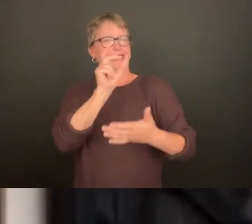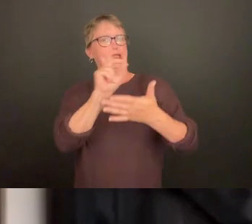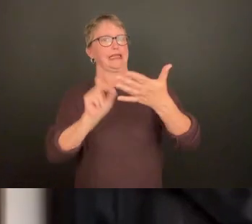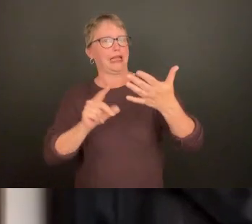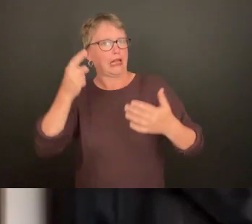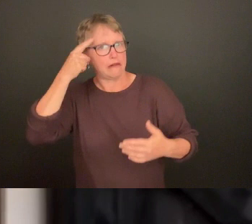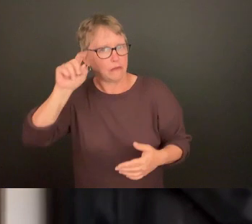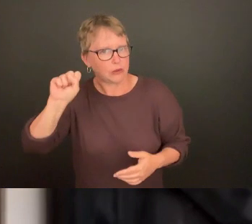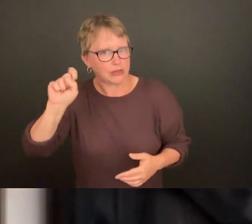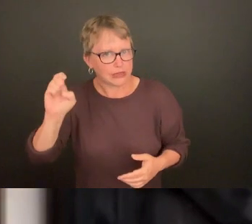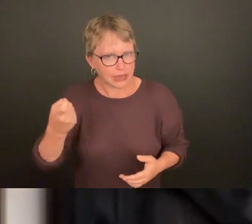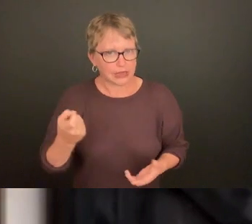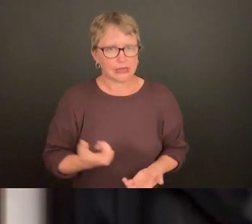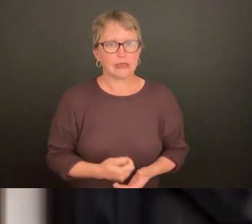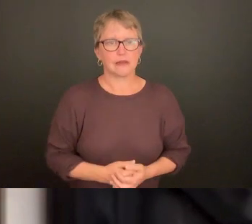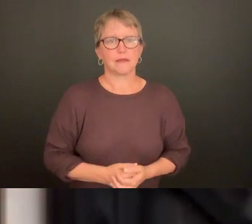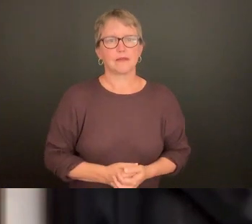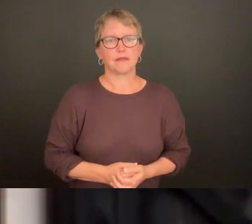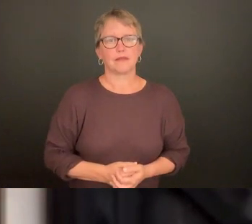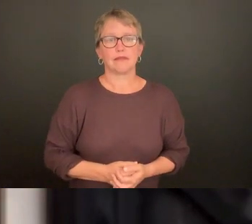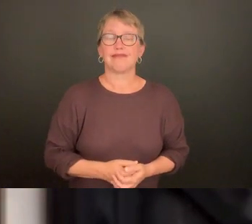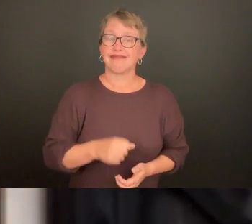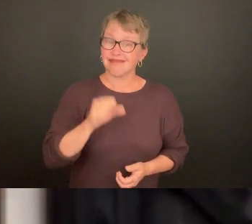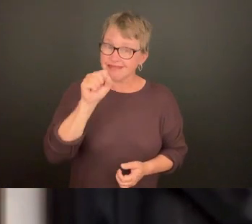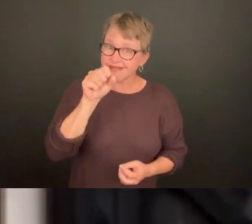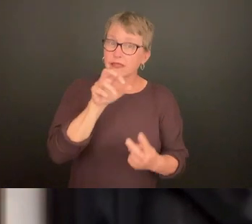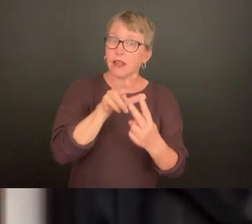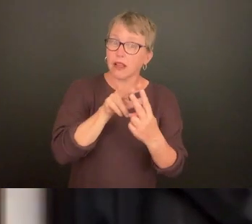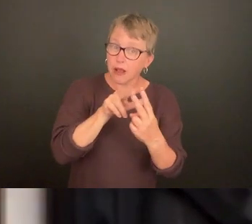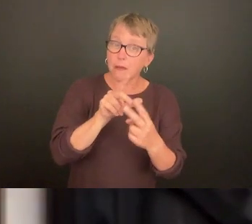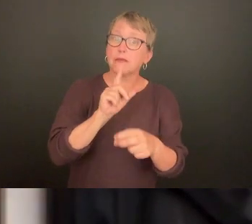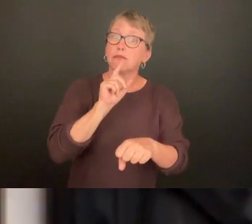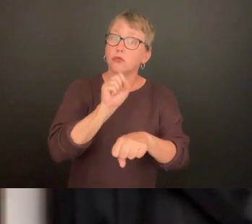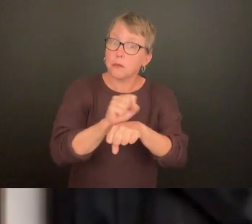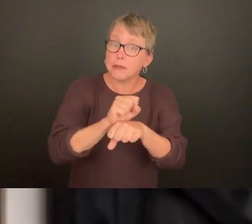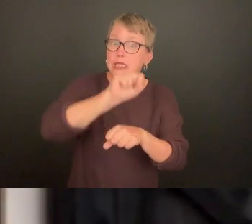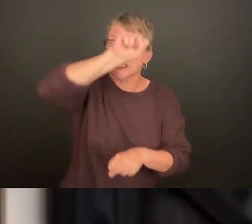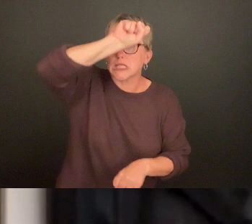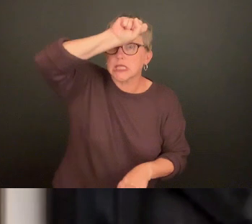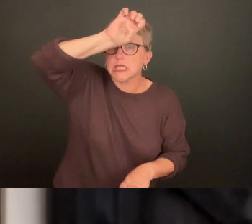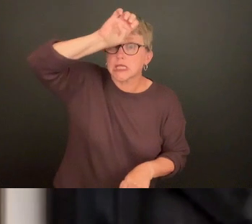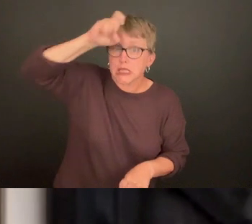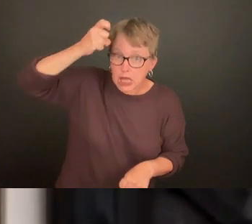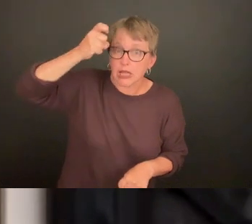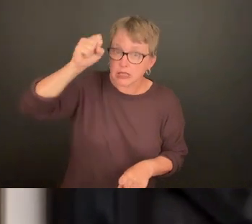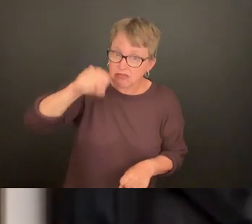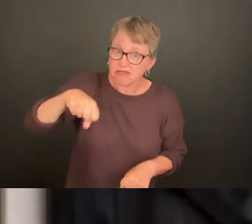availability of location to do anything. So the hospital is not set up for it.